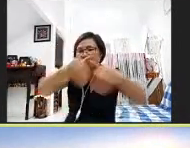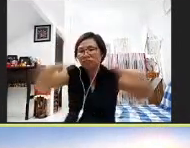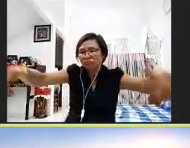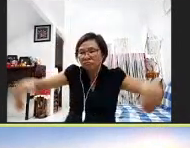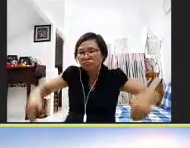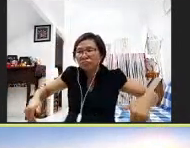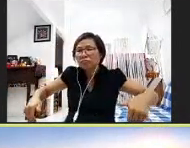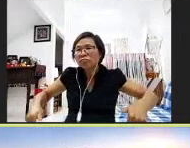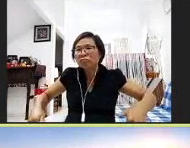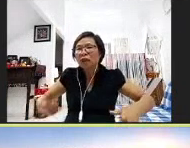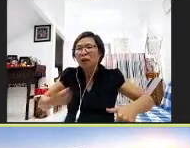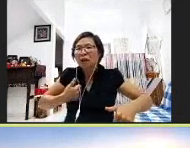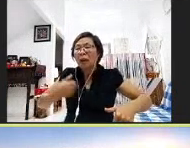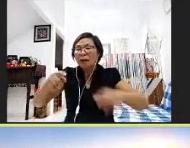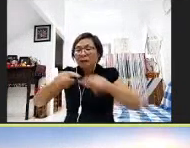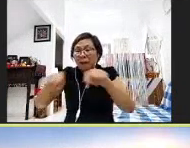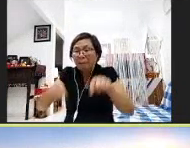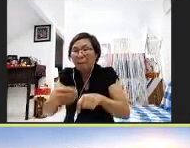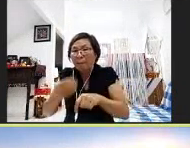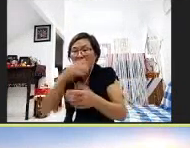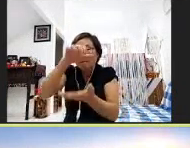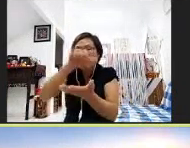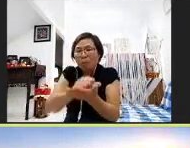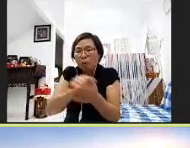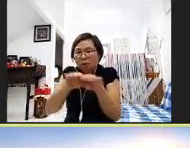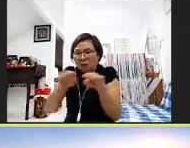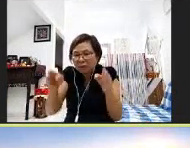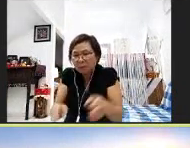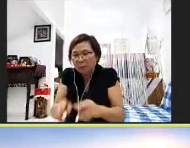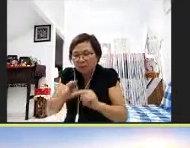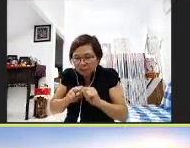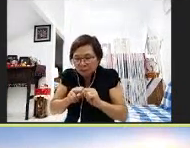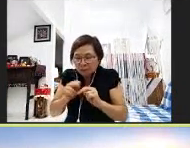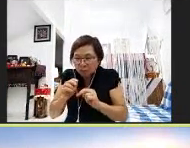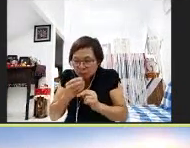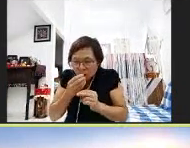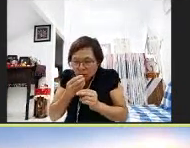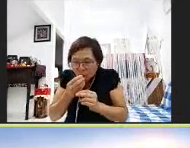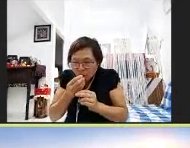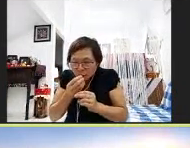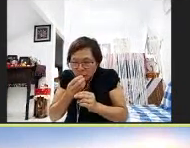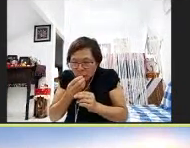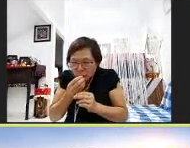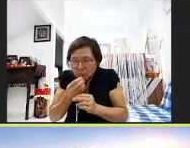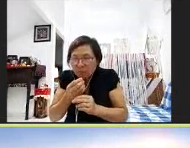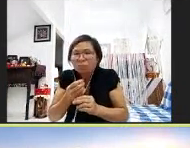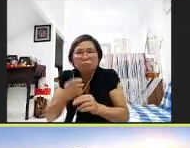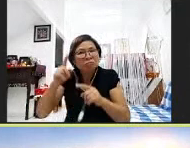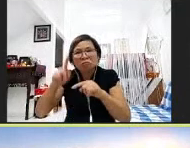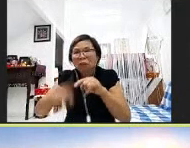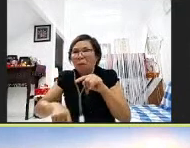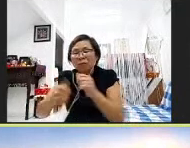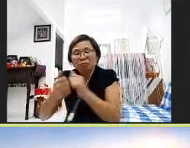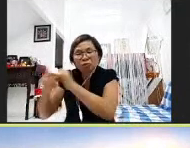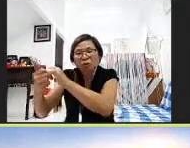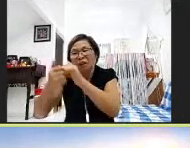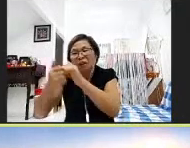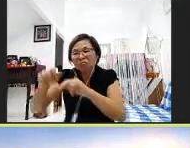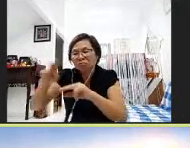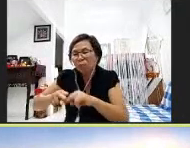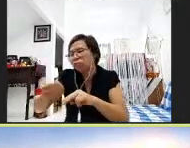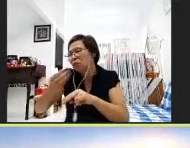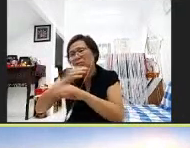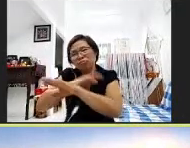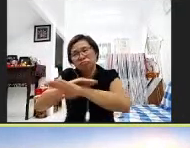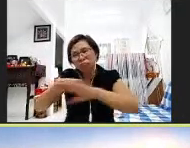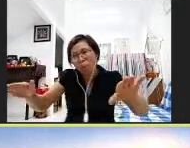In our pantry, we only put one small table and one chair, so to prevent the staff from eating, crowding together.